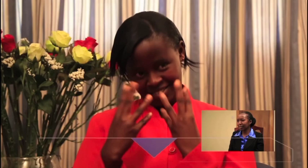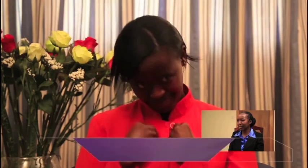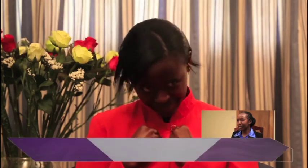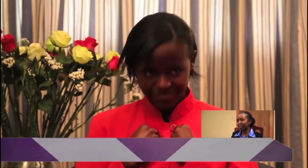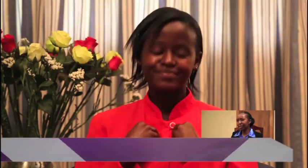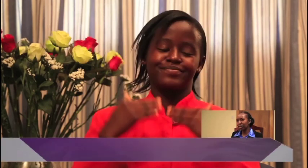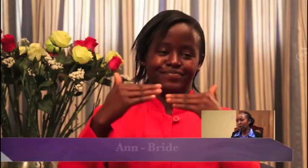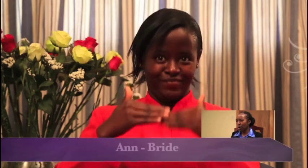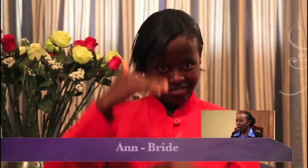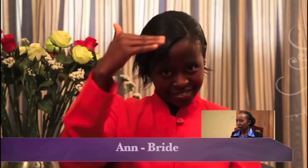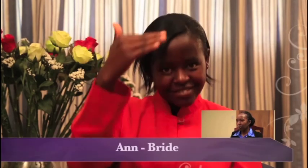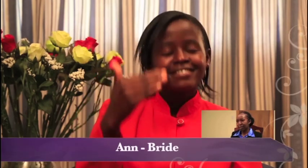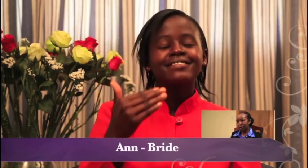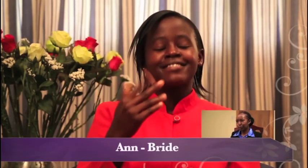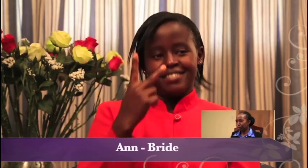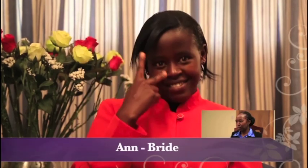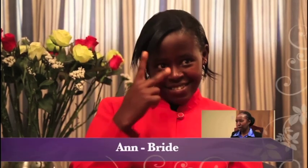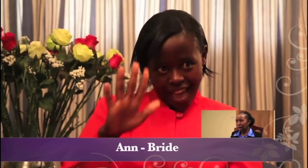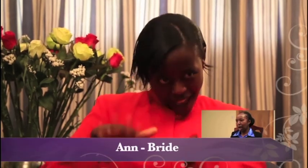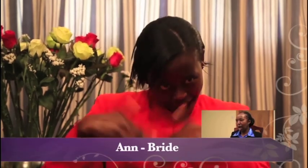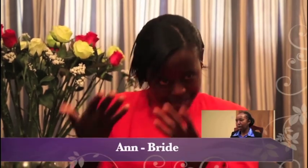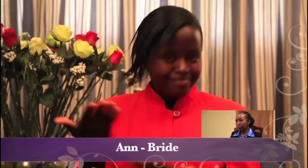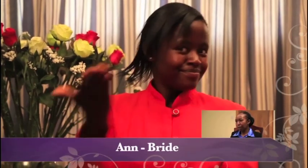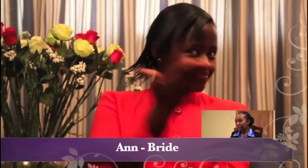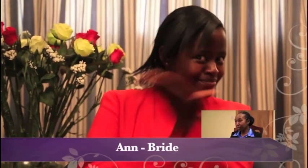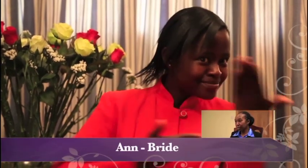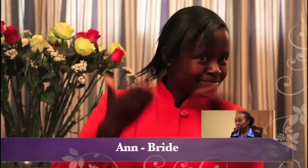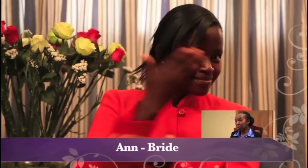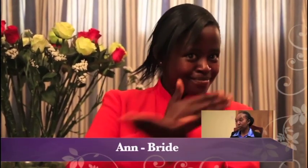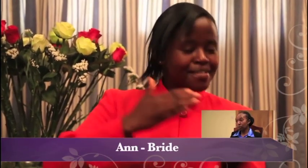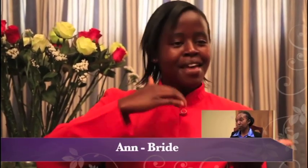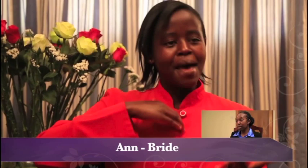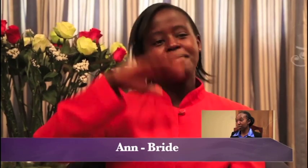points that he's raising, wonderful. I